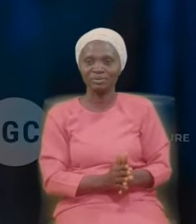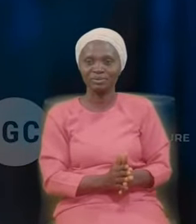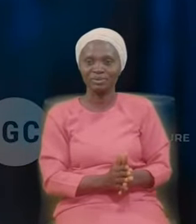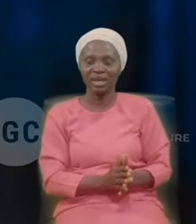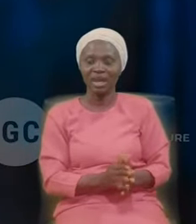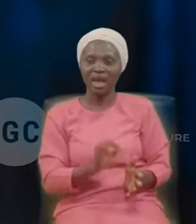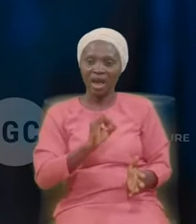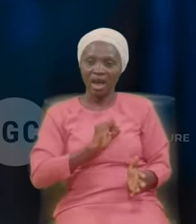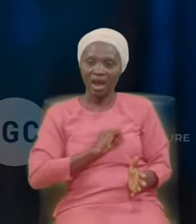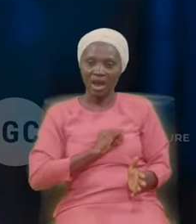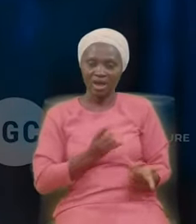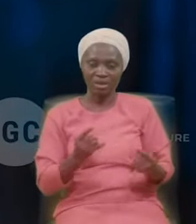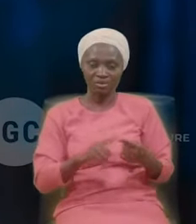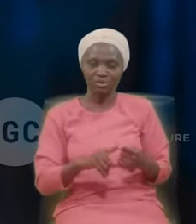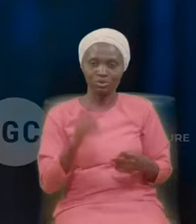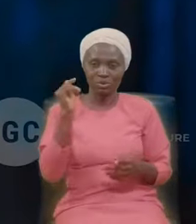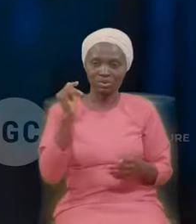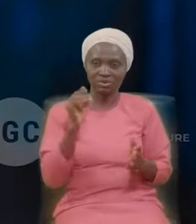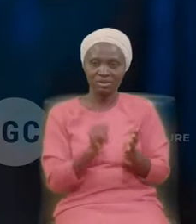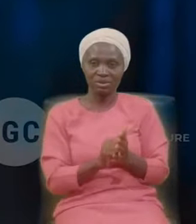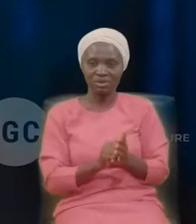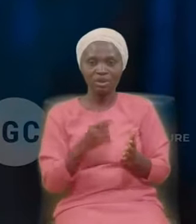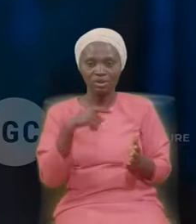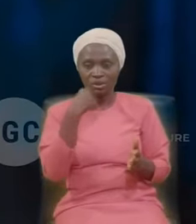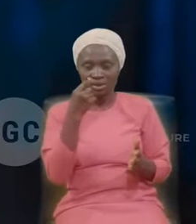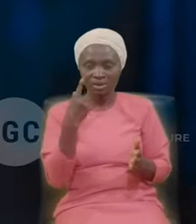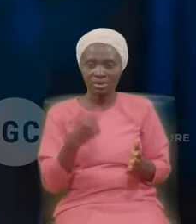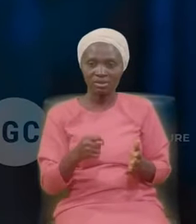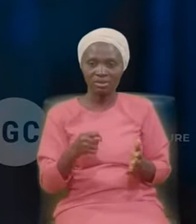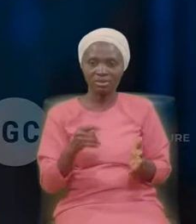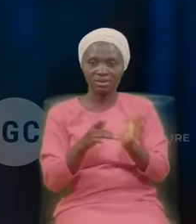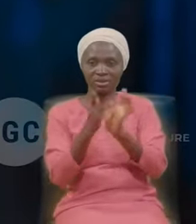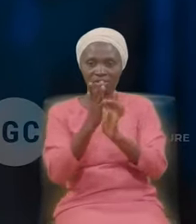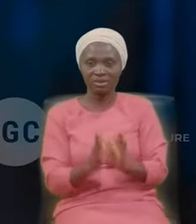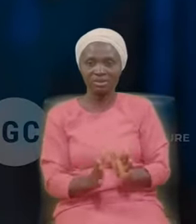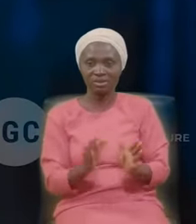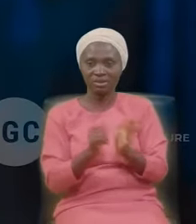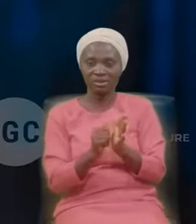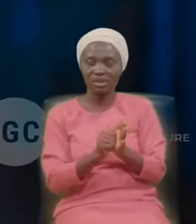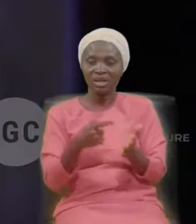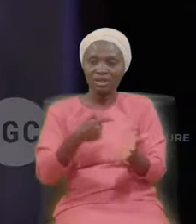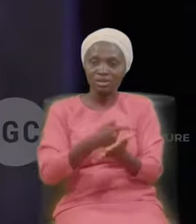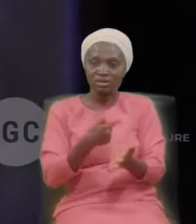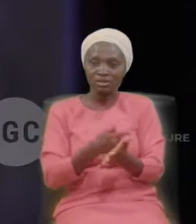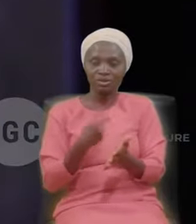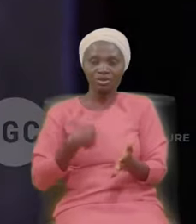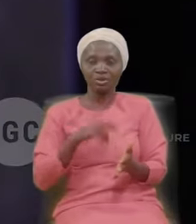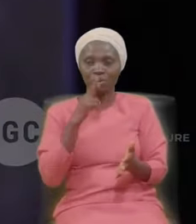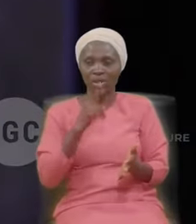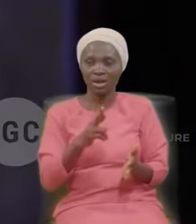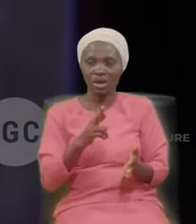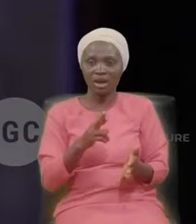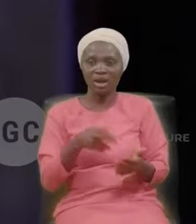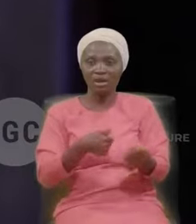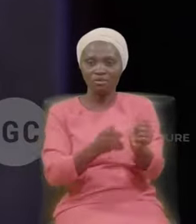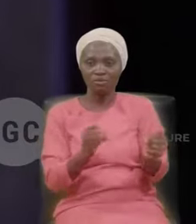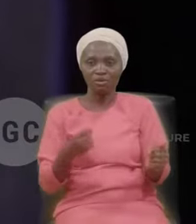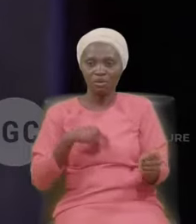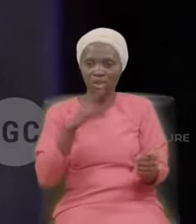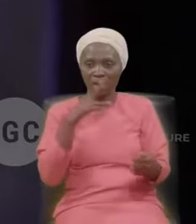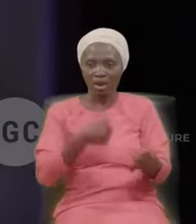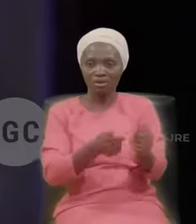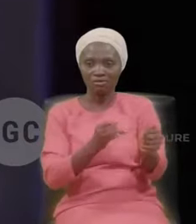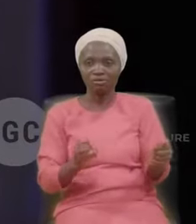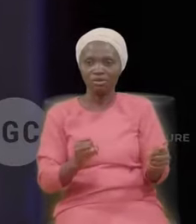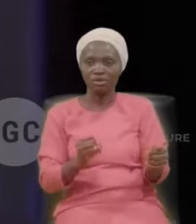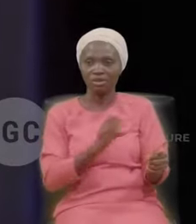that the gospel we are following Christ, make we not lose hope. And that's what